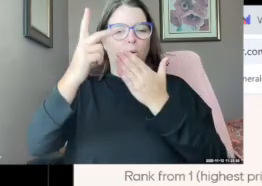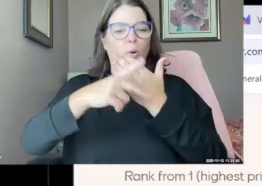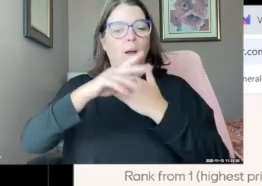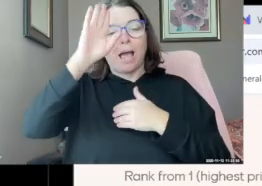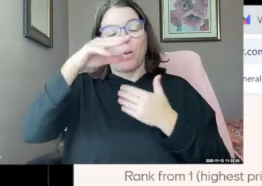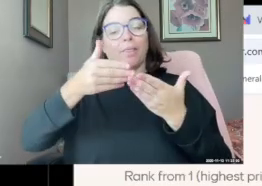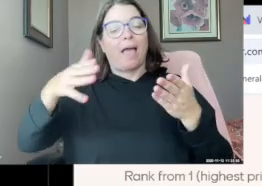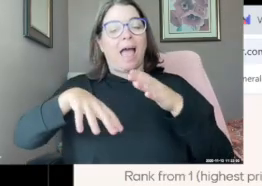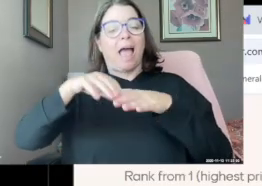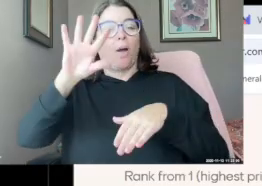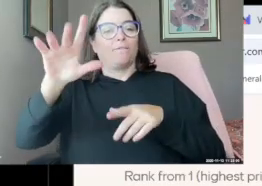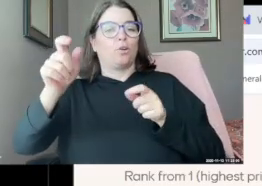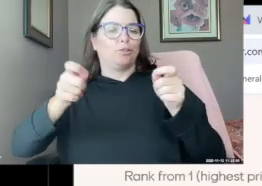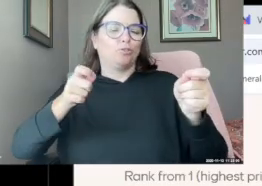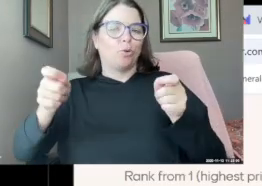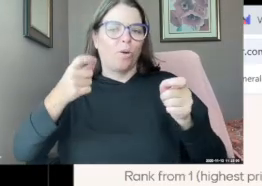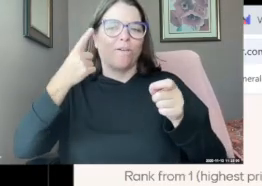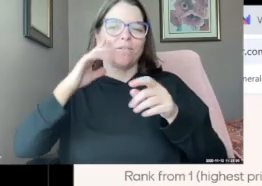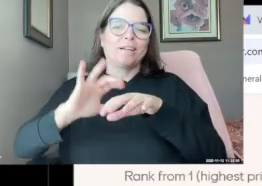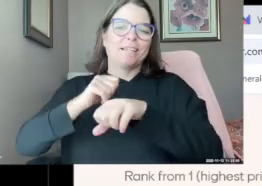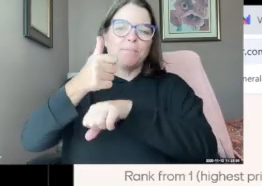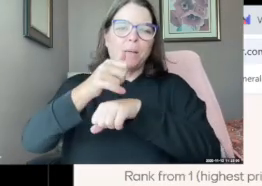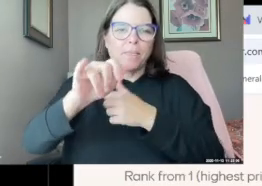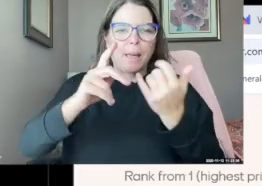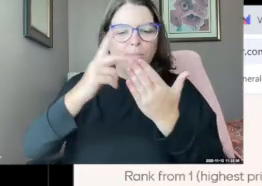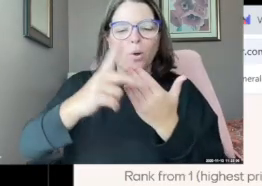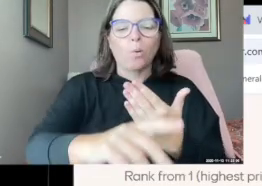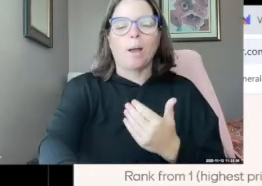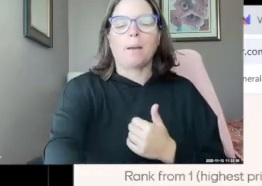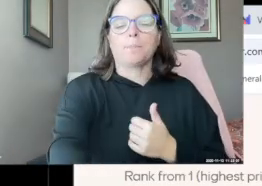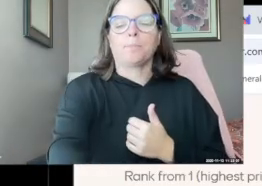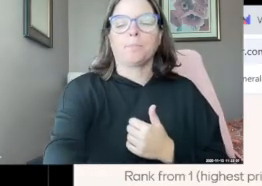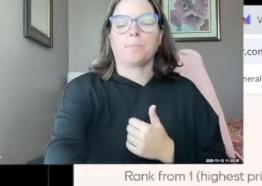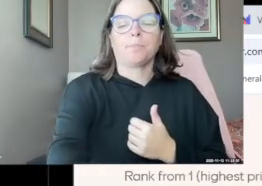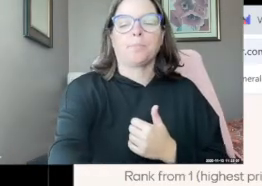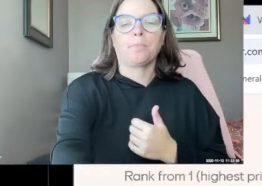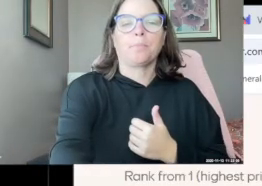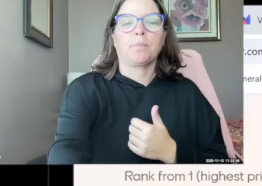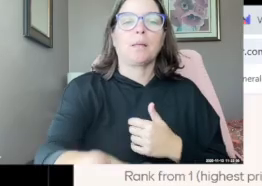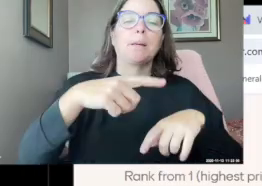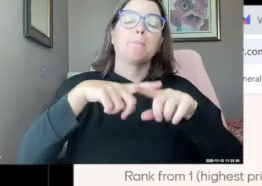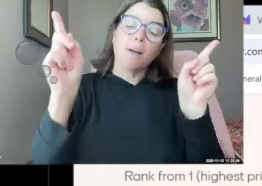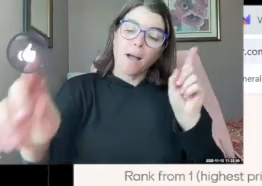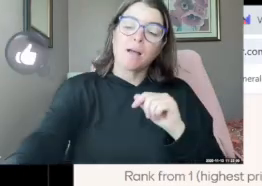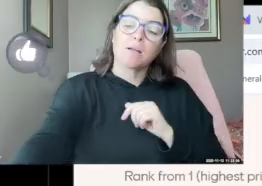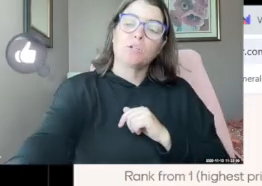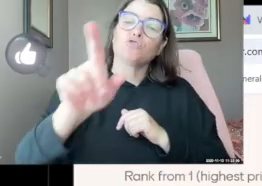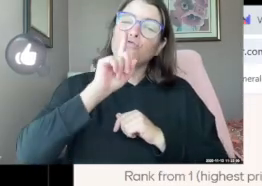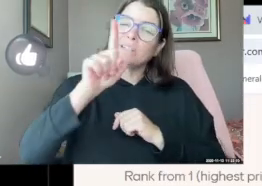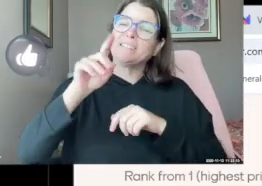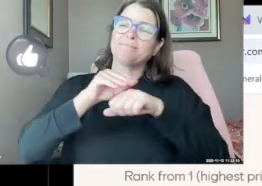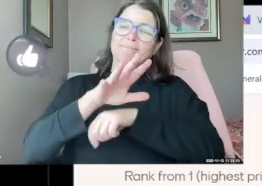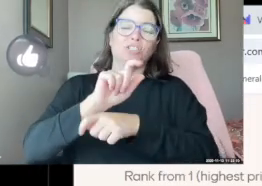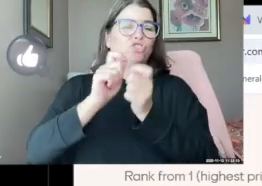the importance of that e-bike program. I understand when things are outside of your control as far as implementing